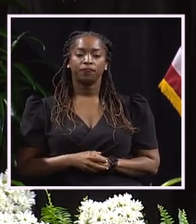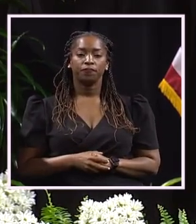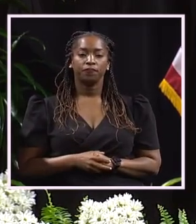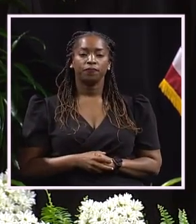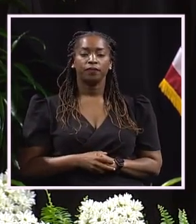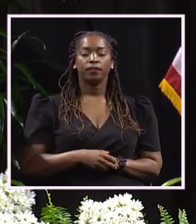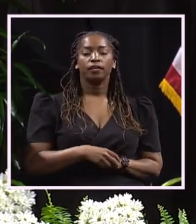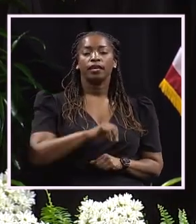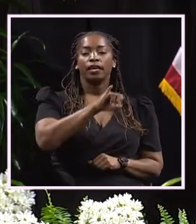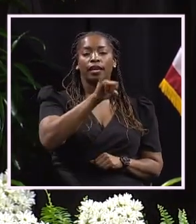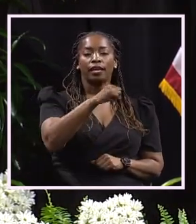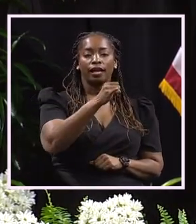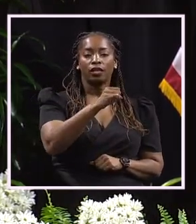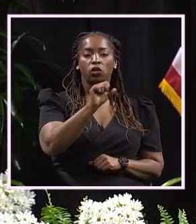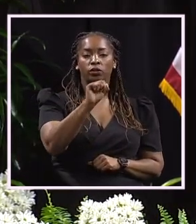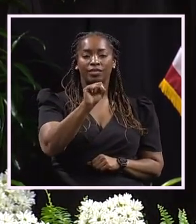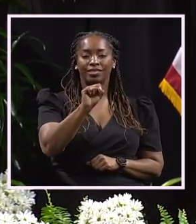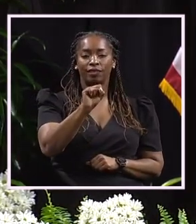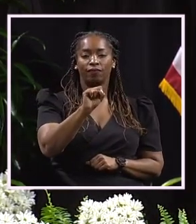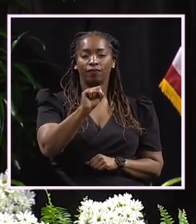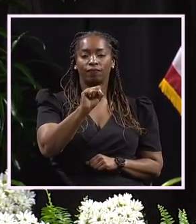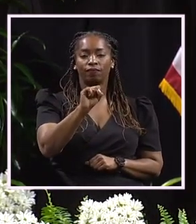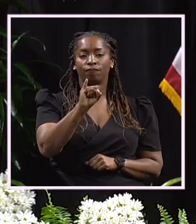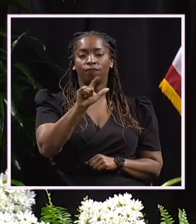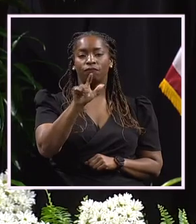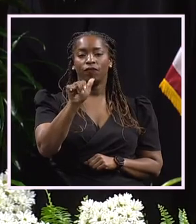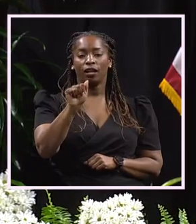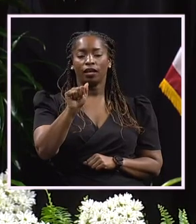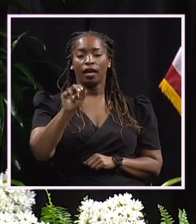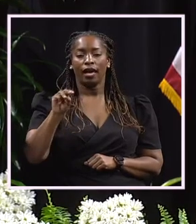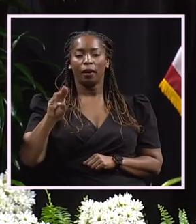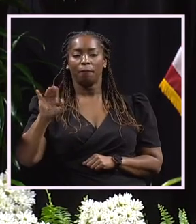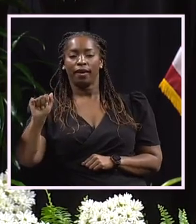Renato Silva, MBA.